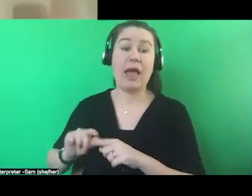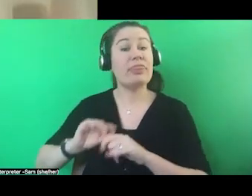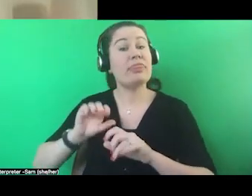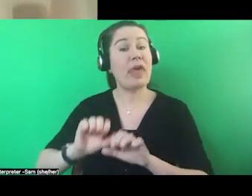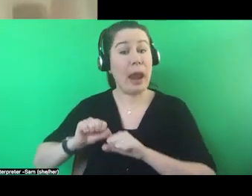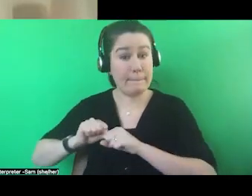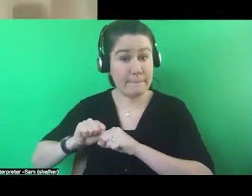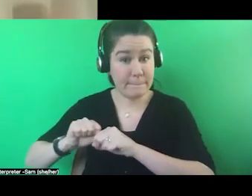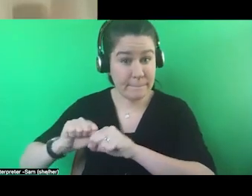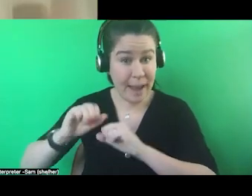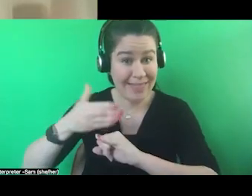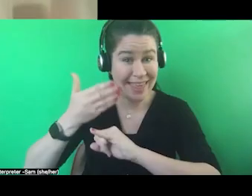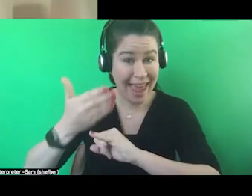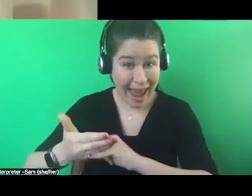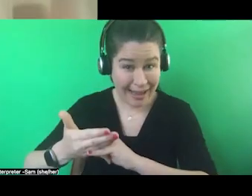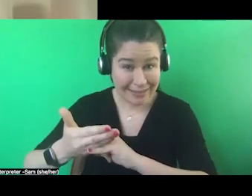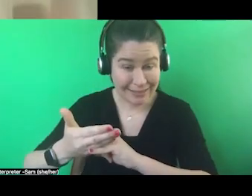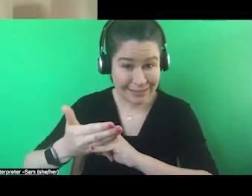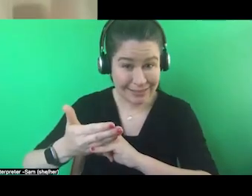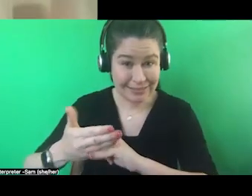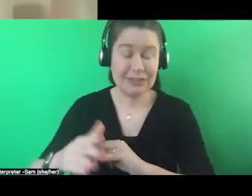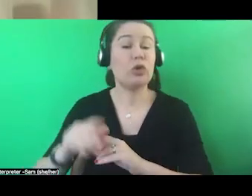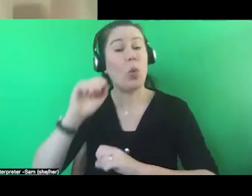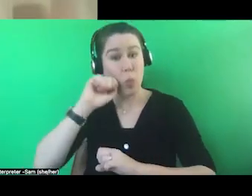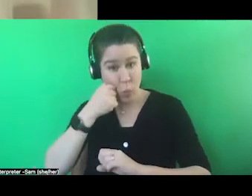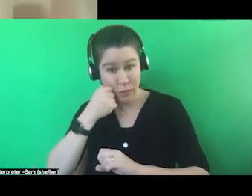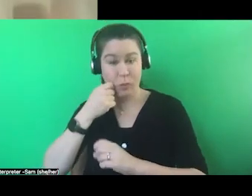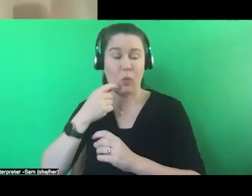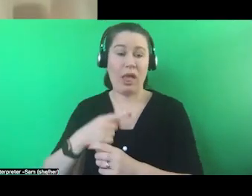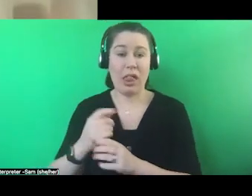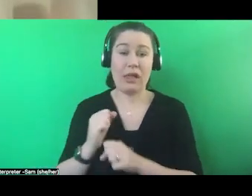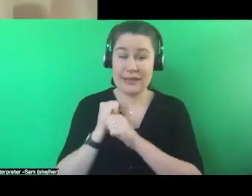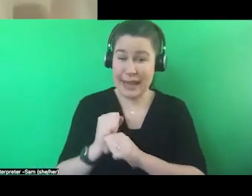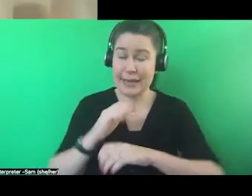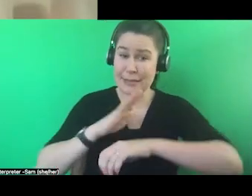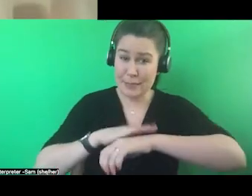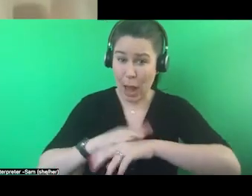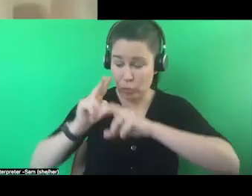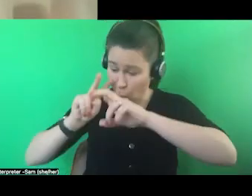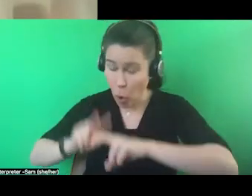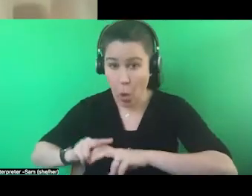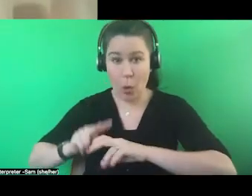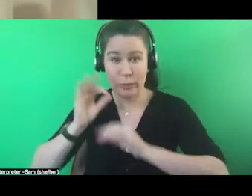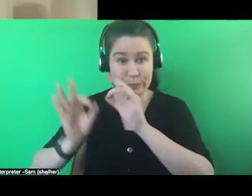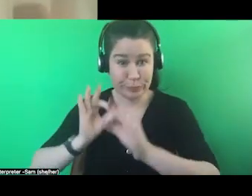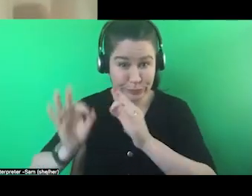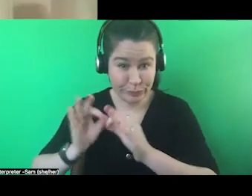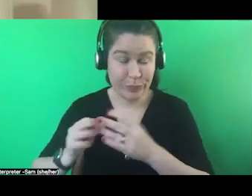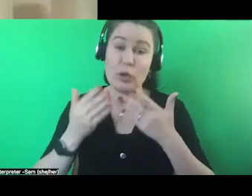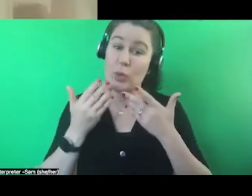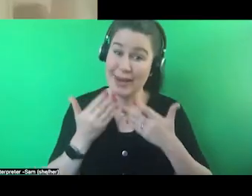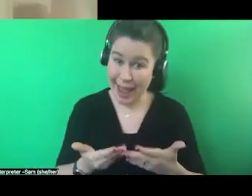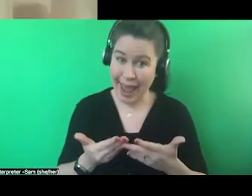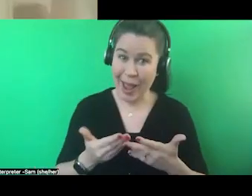a moment dedicated to the 3rd edition of Open Dialogo. So we now welcome the